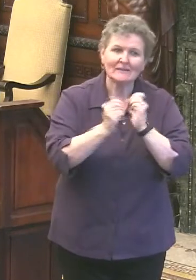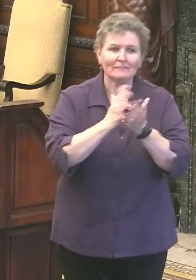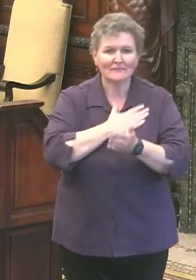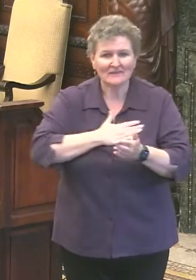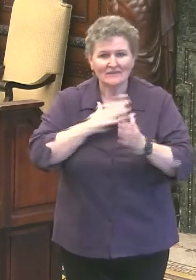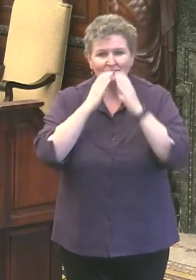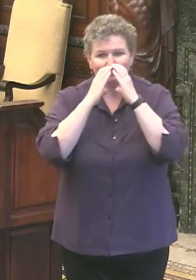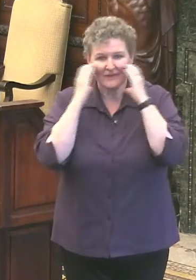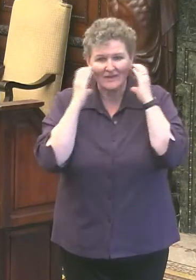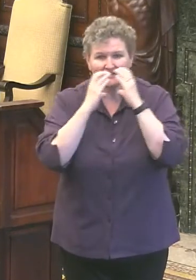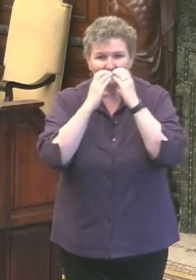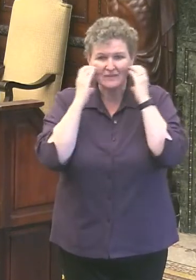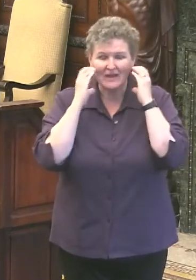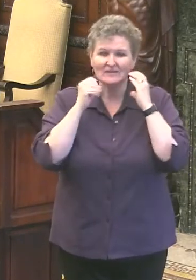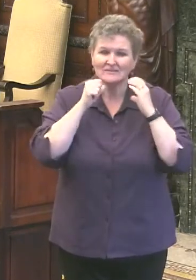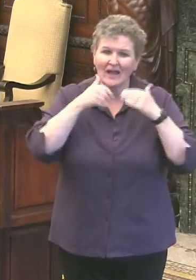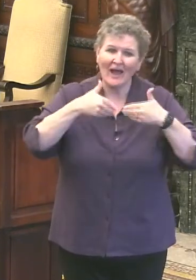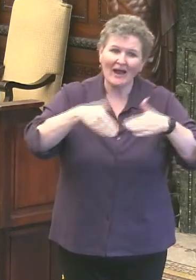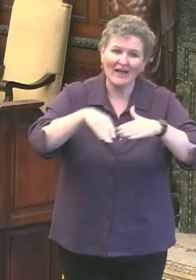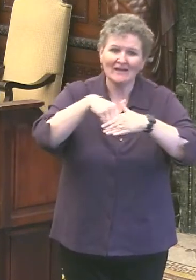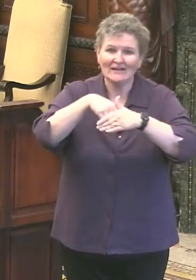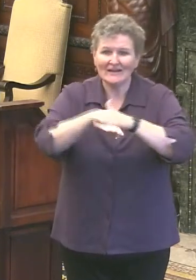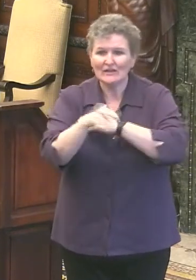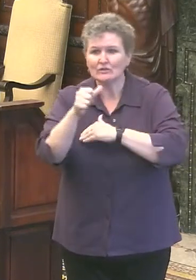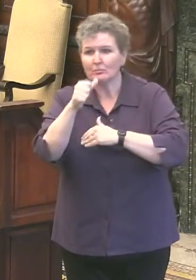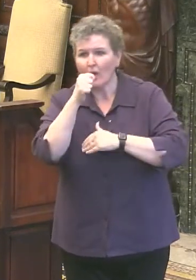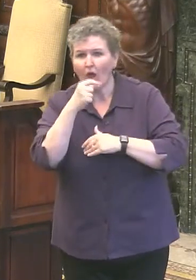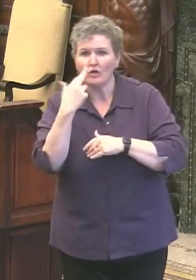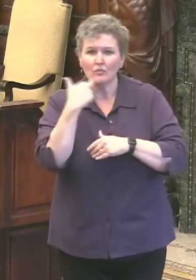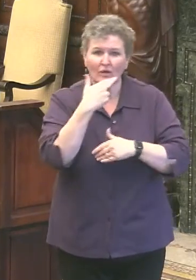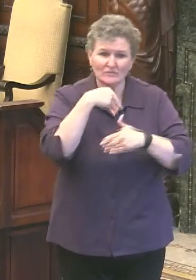allowing restaurants and bars to open up for indoor dining.